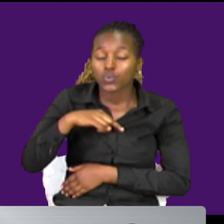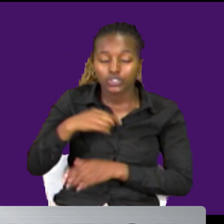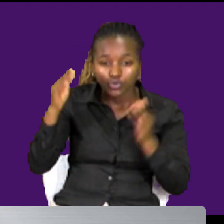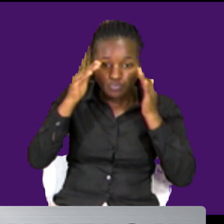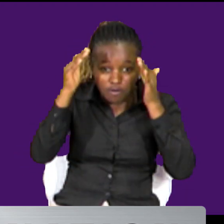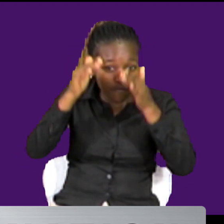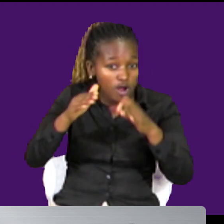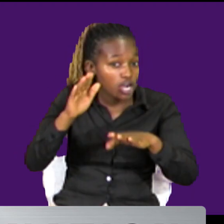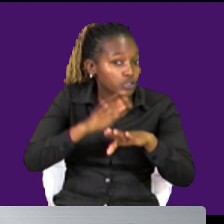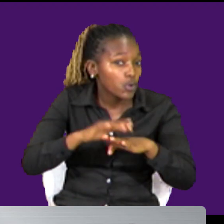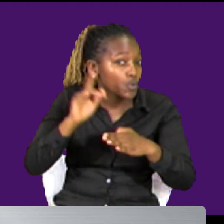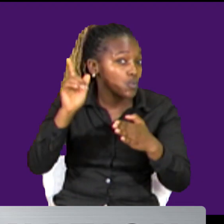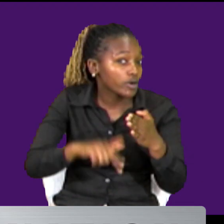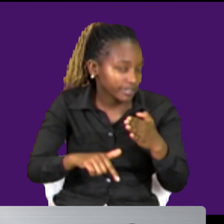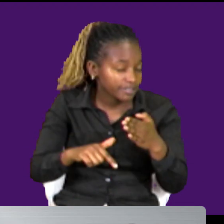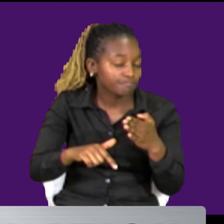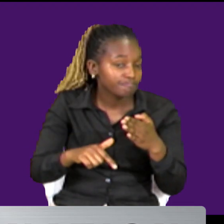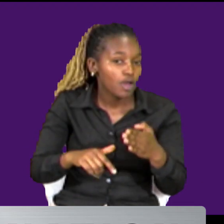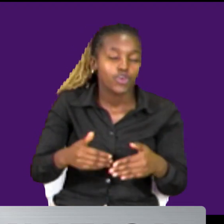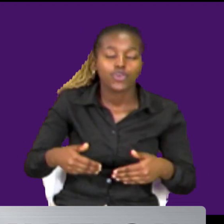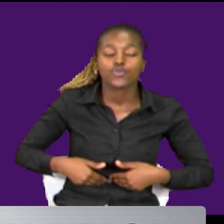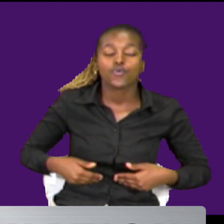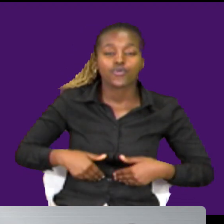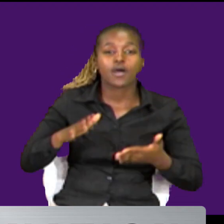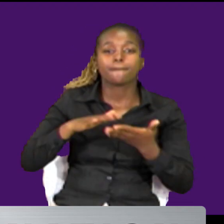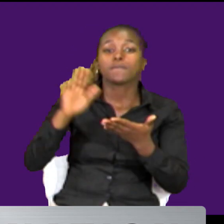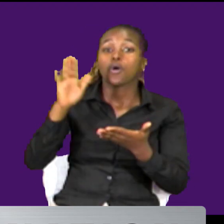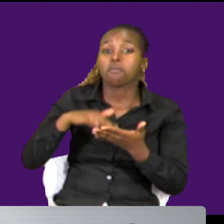sana. Or am I wrong? Really?